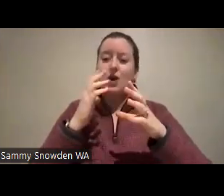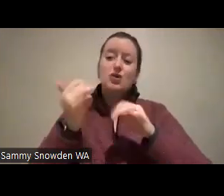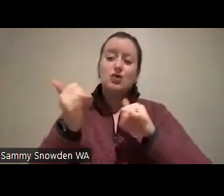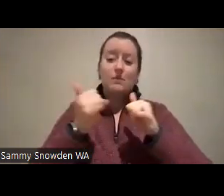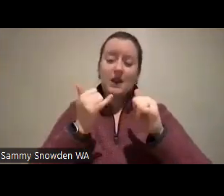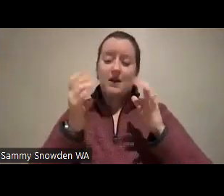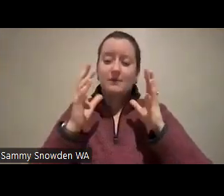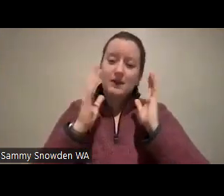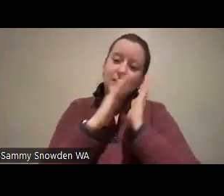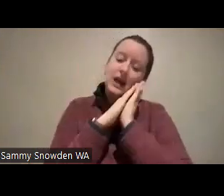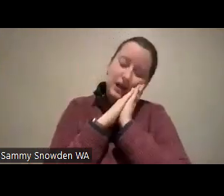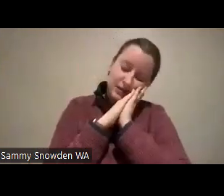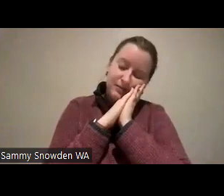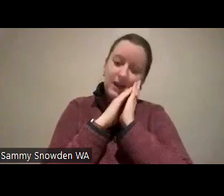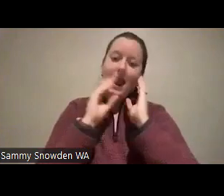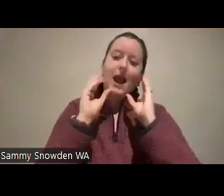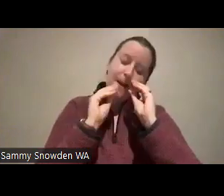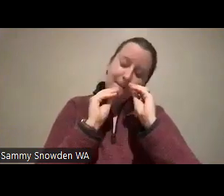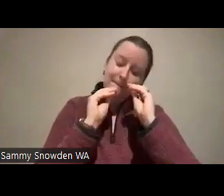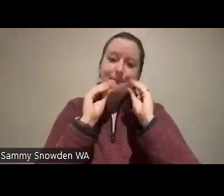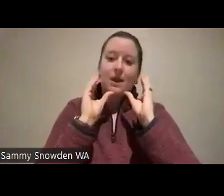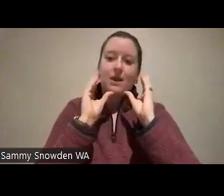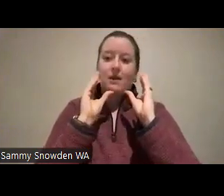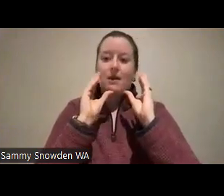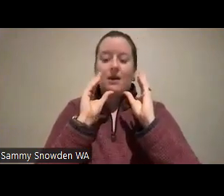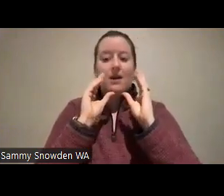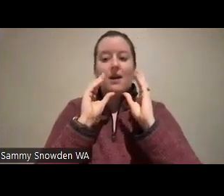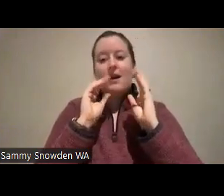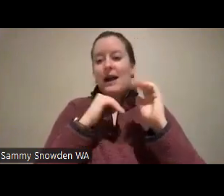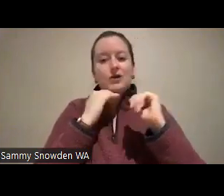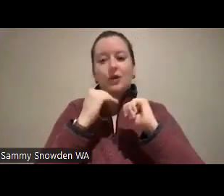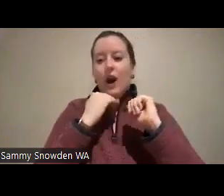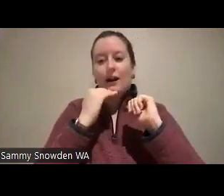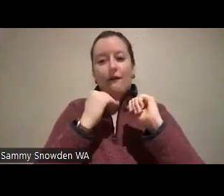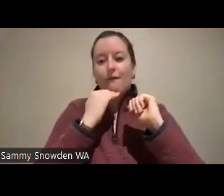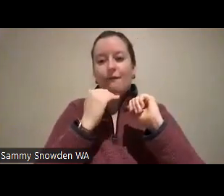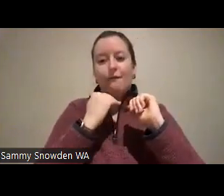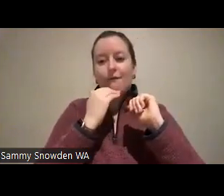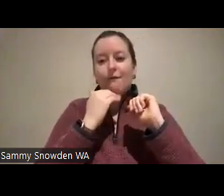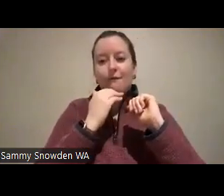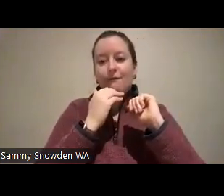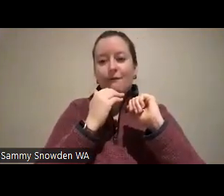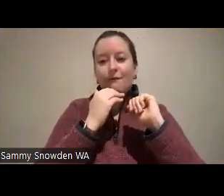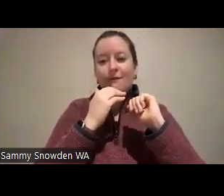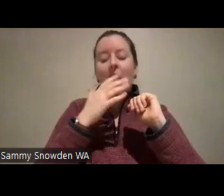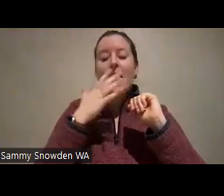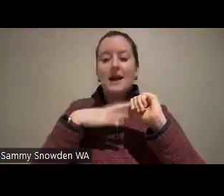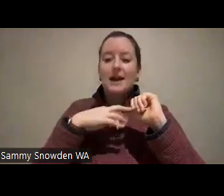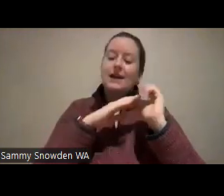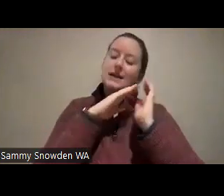napping isn't enough. And it's been proven that all these little naps are not enough for your body to fully rejuvenate and repair